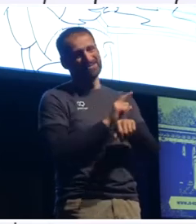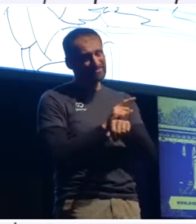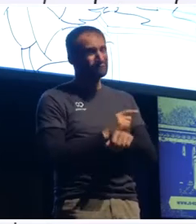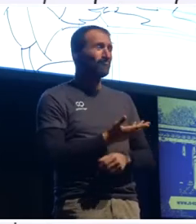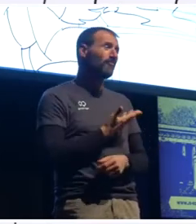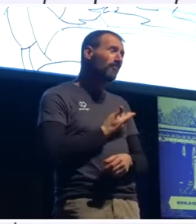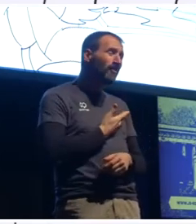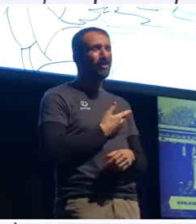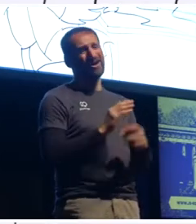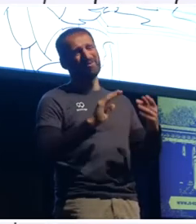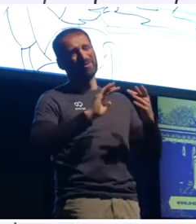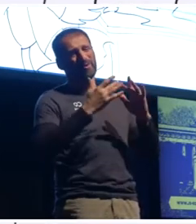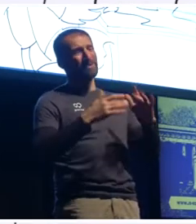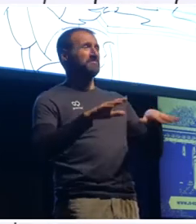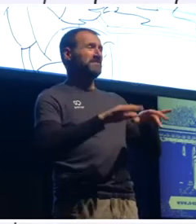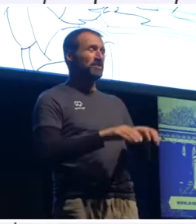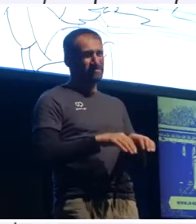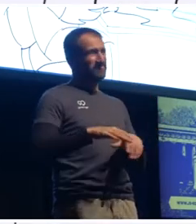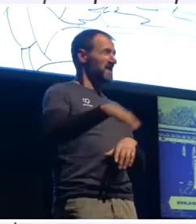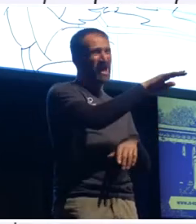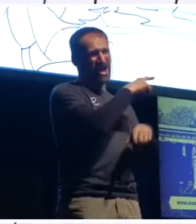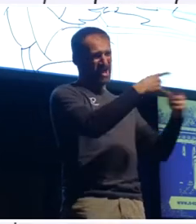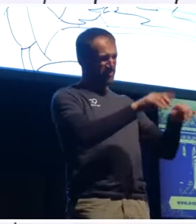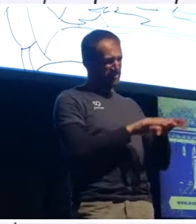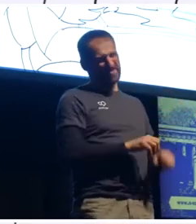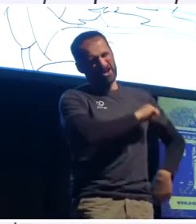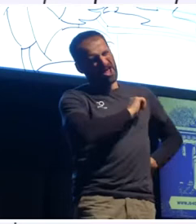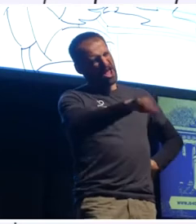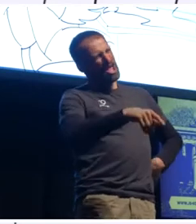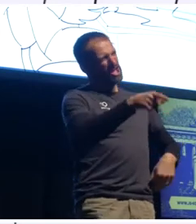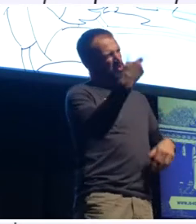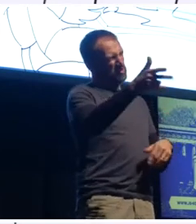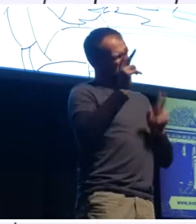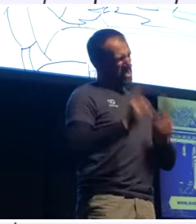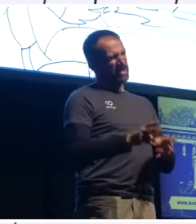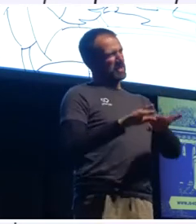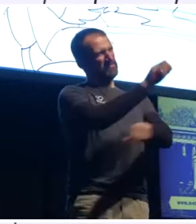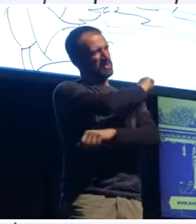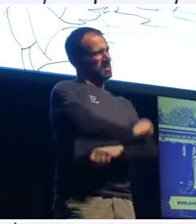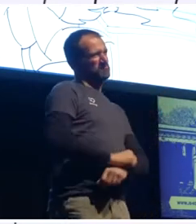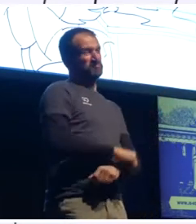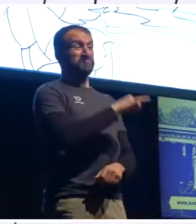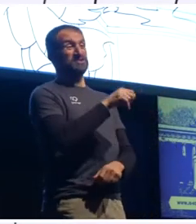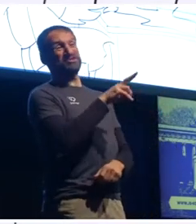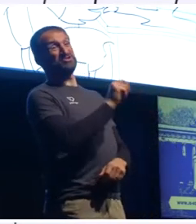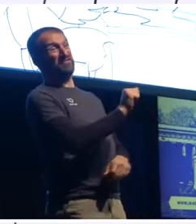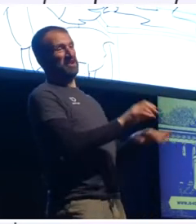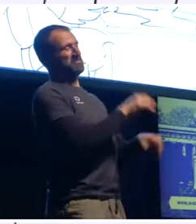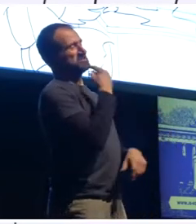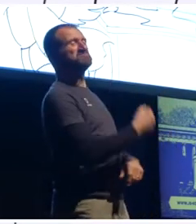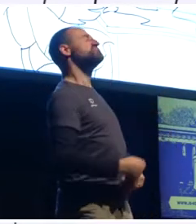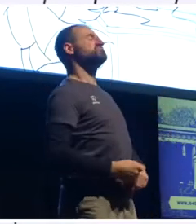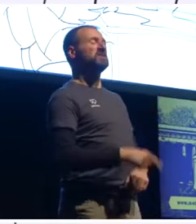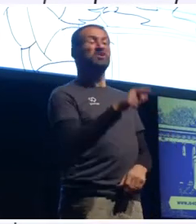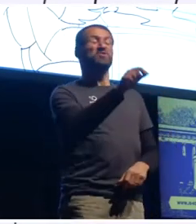All the other developers picked on them. "You are not a true developer," said the Java developer. "You can't make